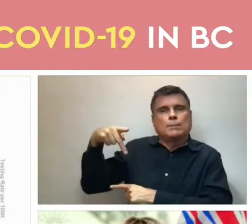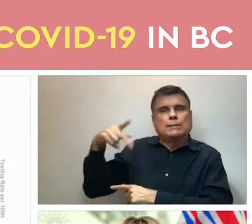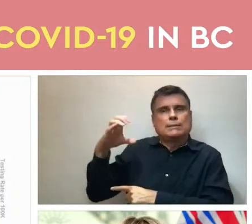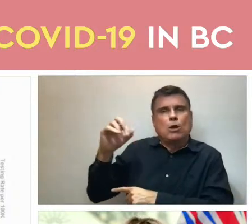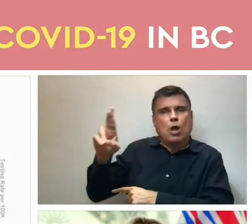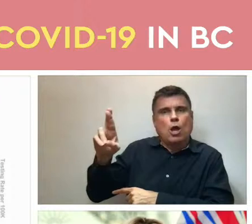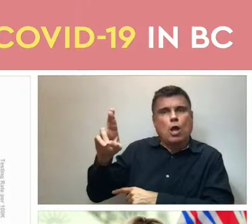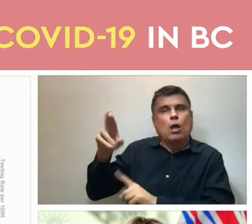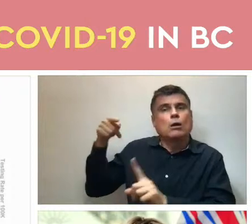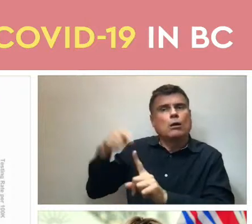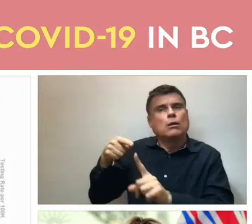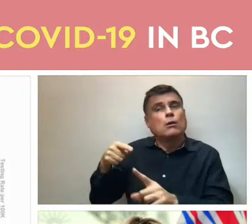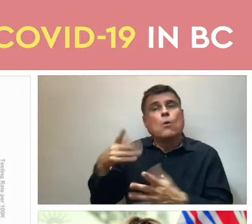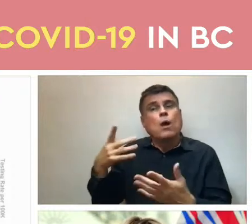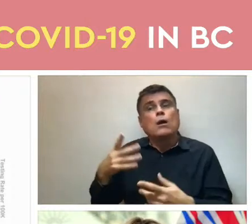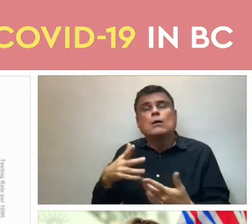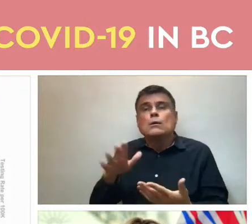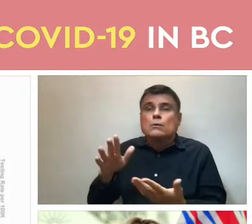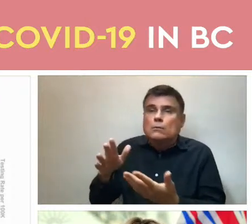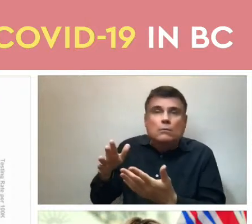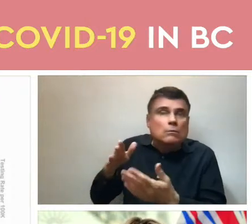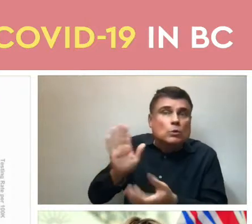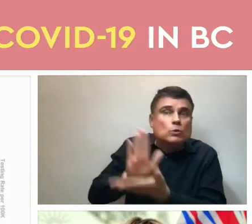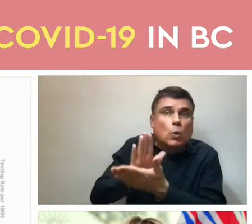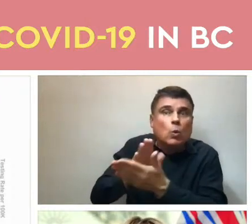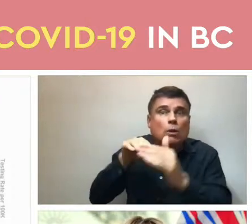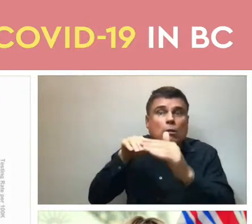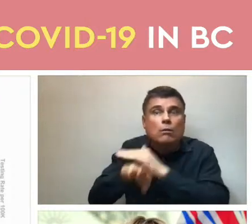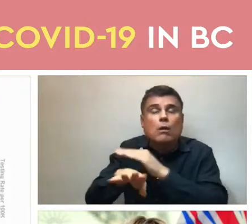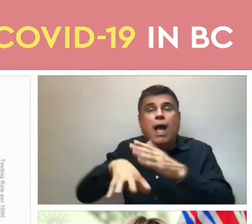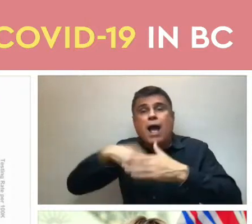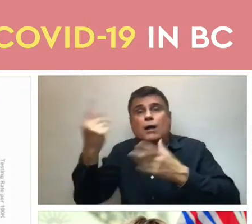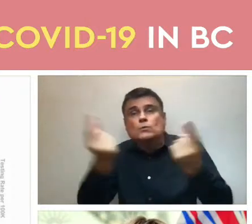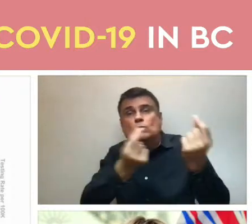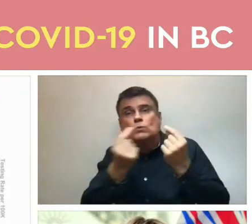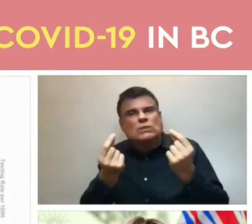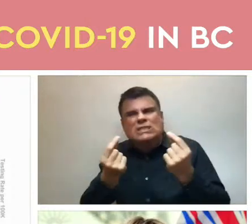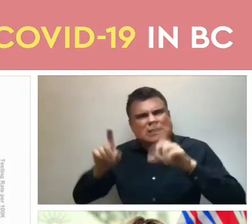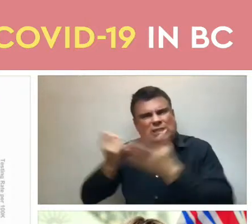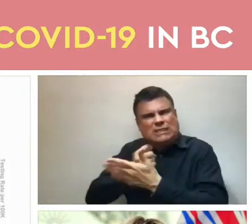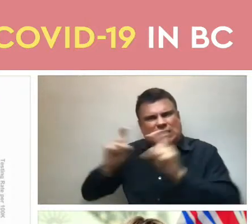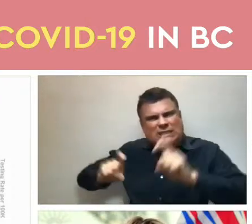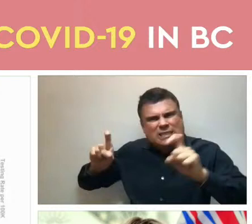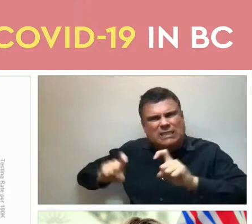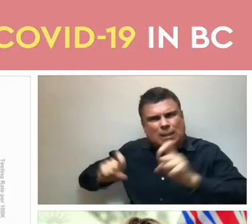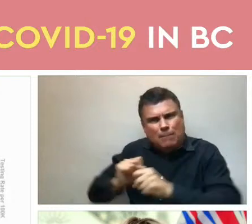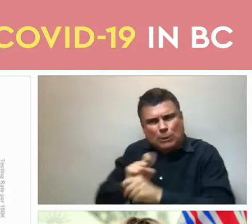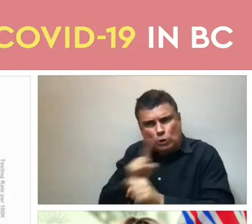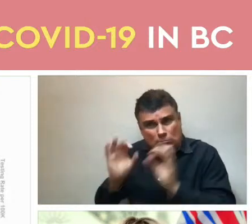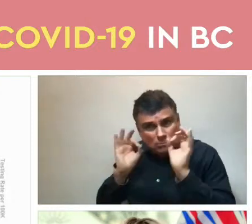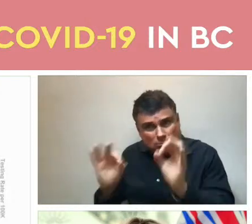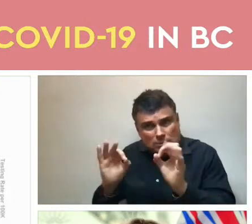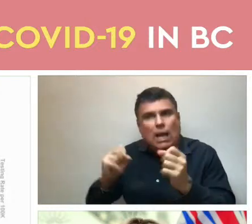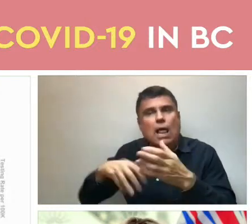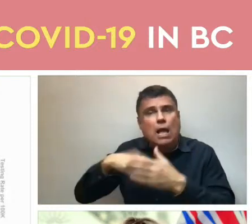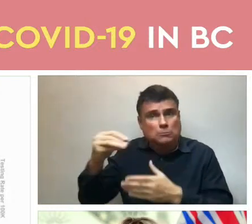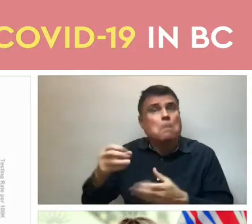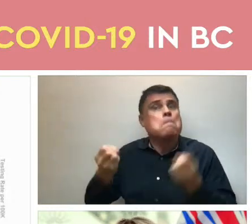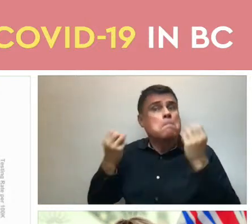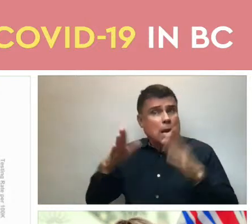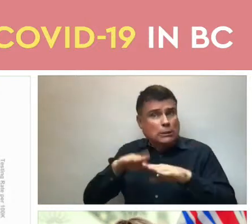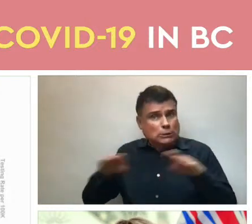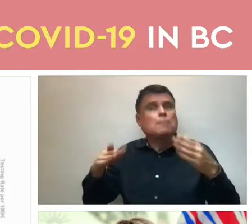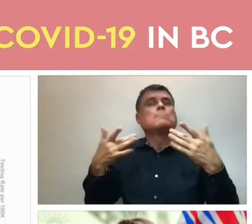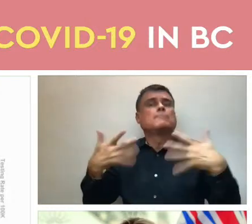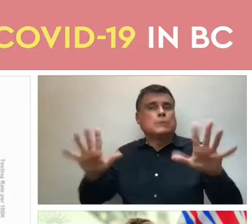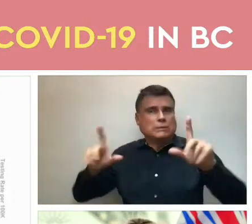affects their school and their activities. And we have seen high rates of testing across the province and across the age groups, and most of